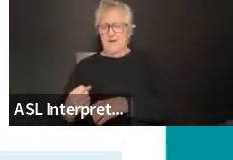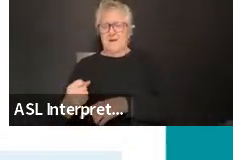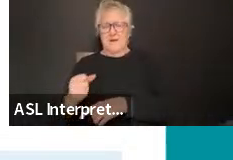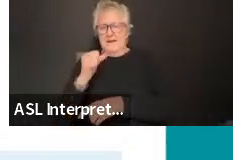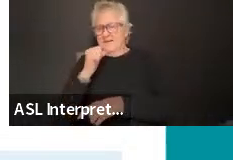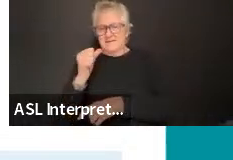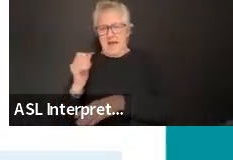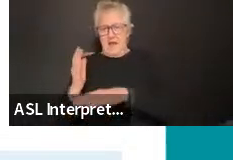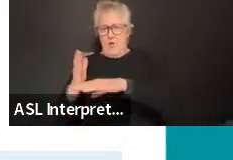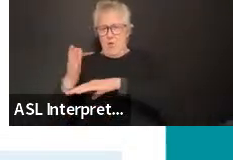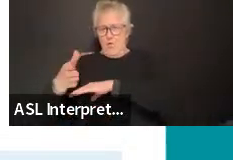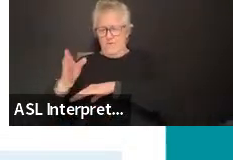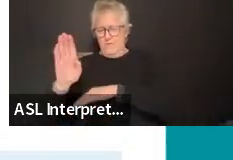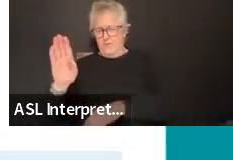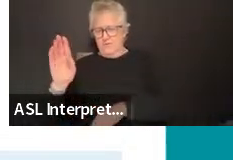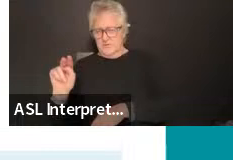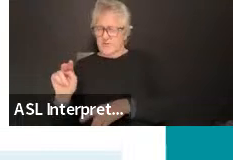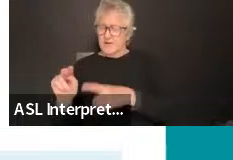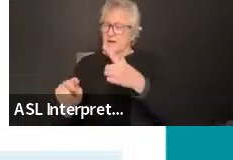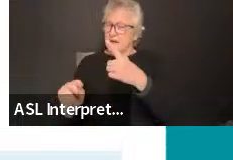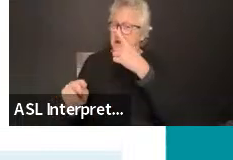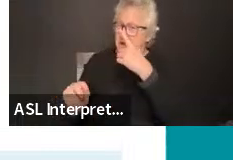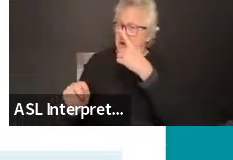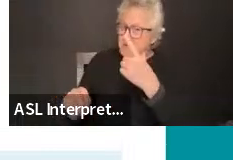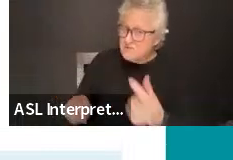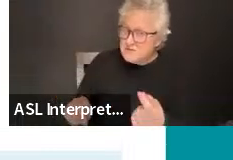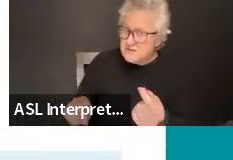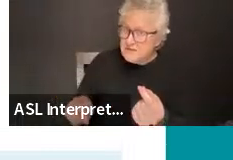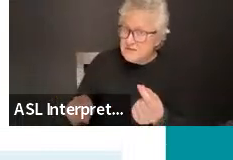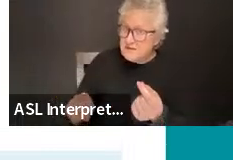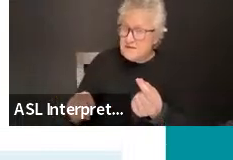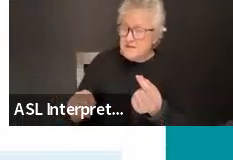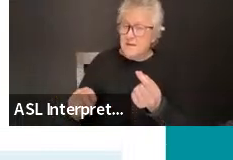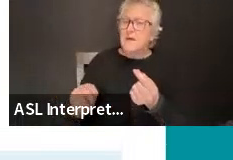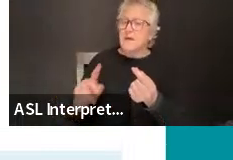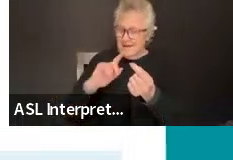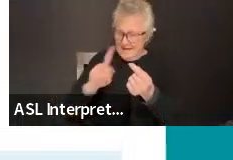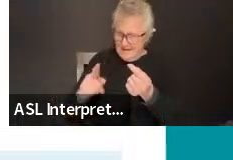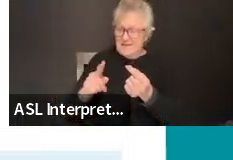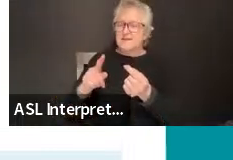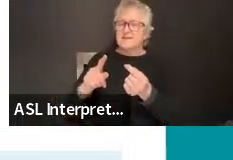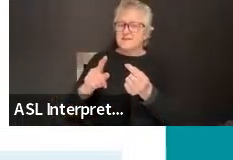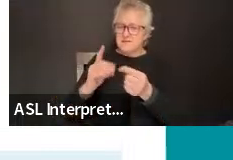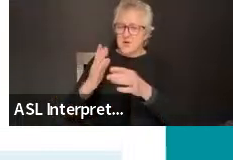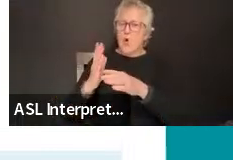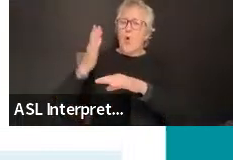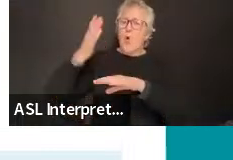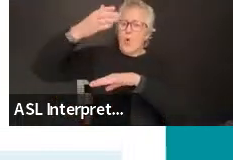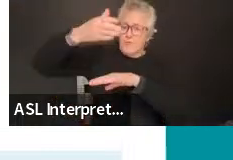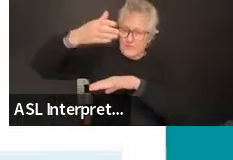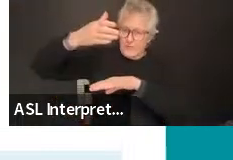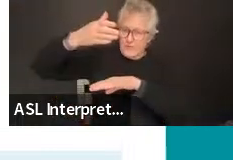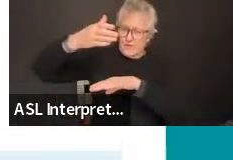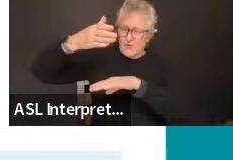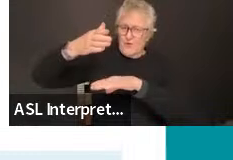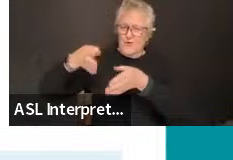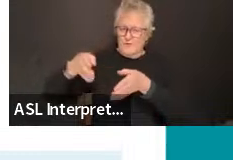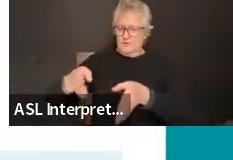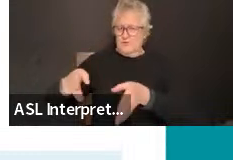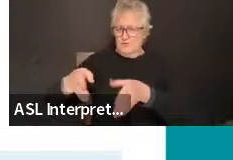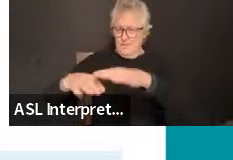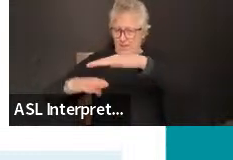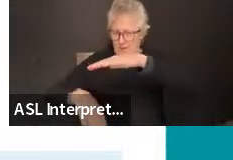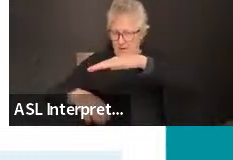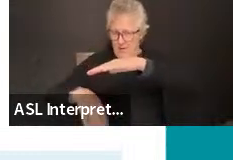Burlington Northern. It is, interestingly enough, the station itself is over the street below. And on all these things, and in any case where